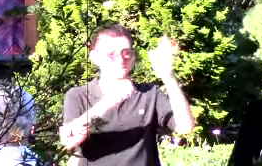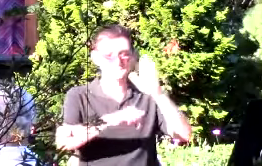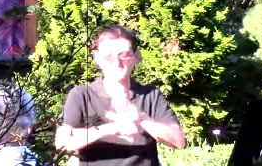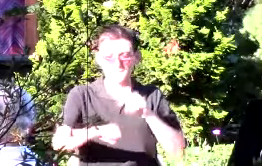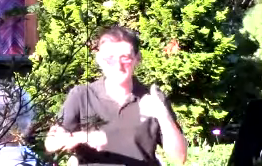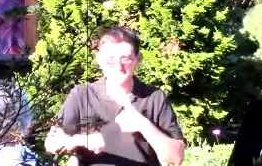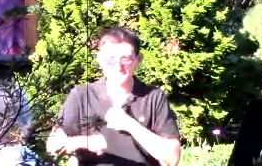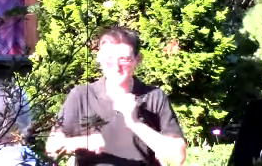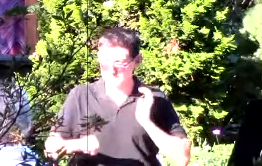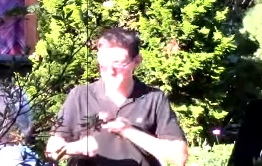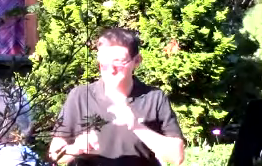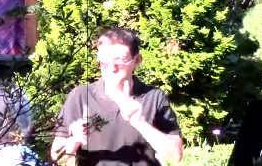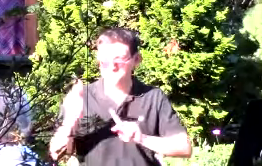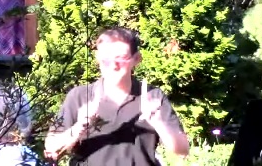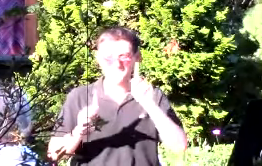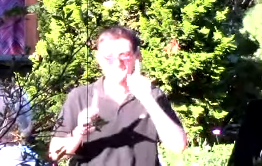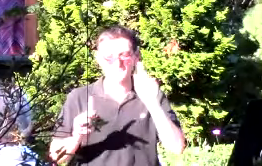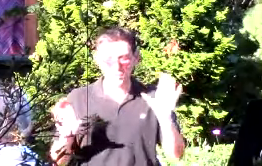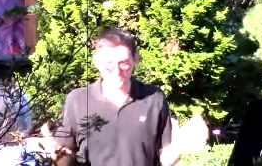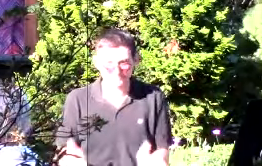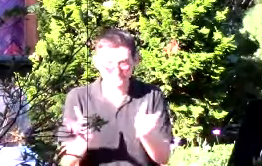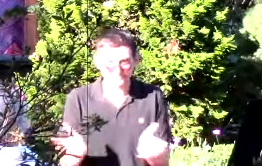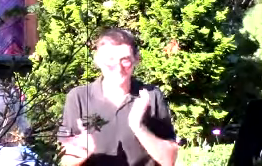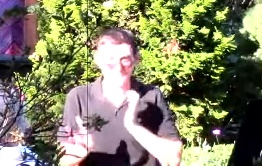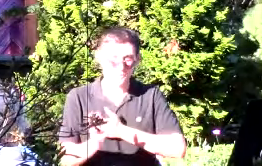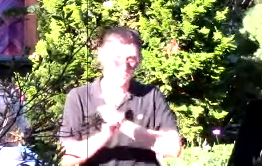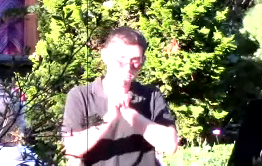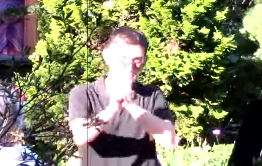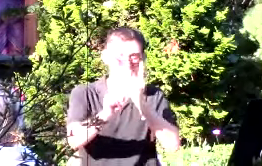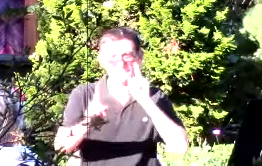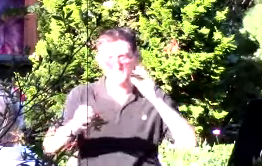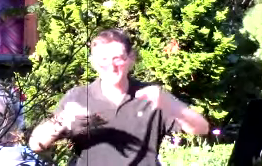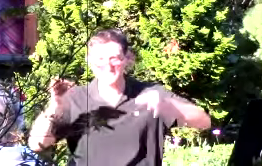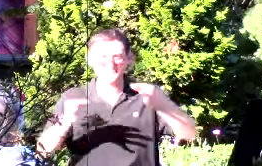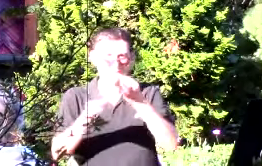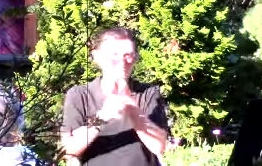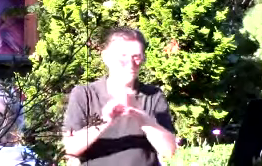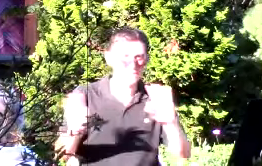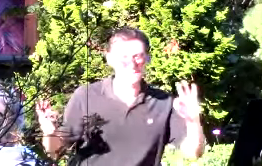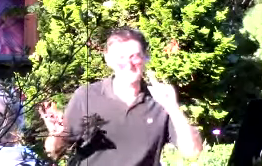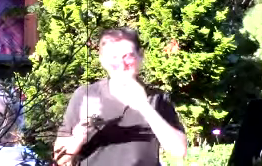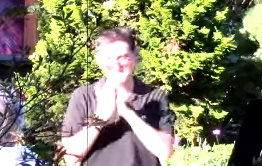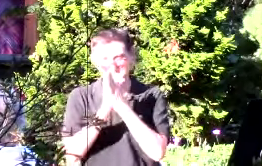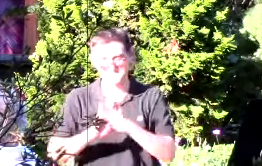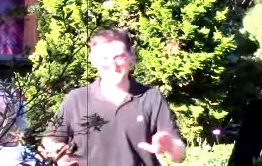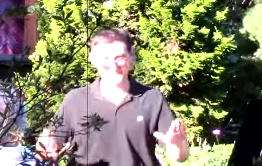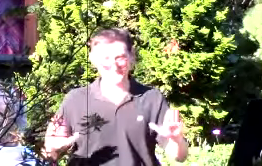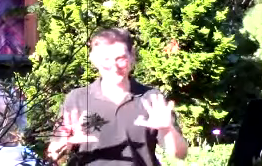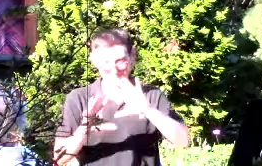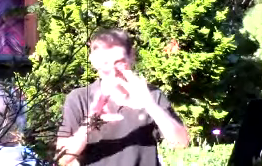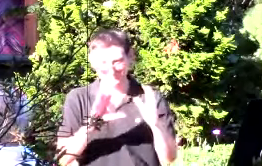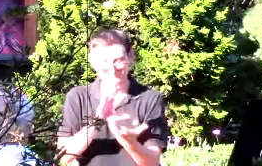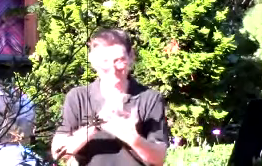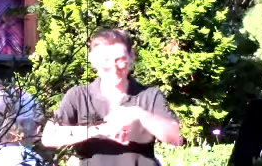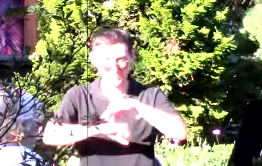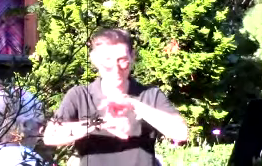to cast the light of freedom, justice, and peace in all the corners of the earth. So we will begin as we turn to page